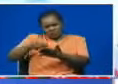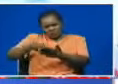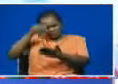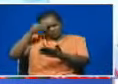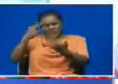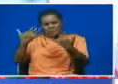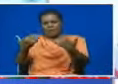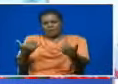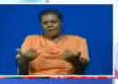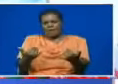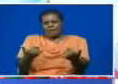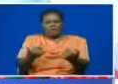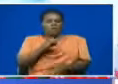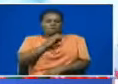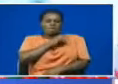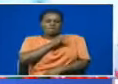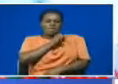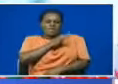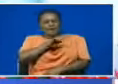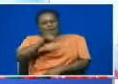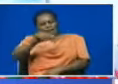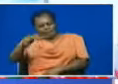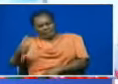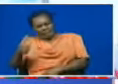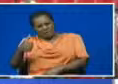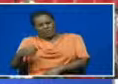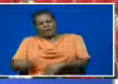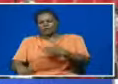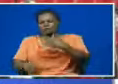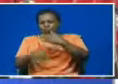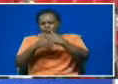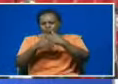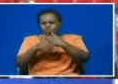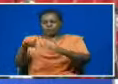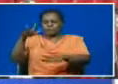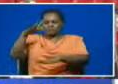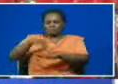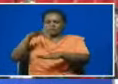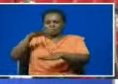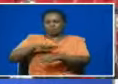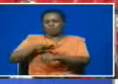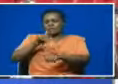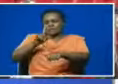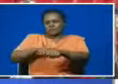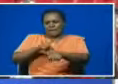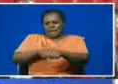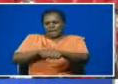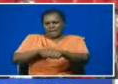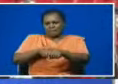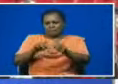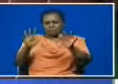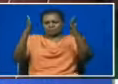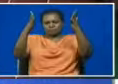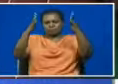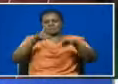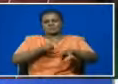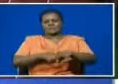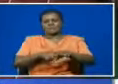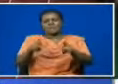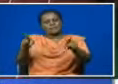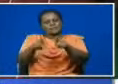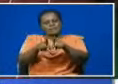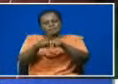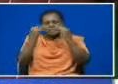is currently dogged by fears of another spike in COVID-19 infections during the upcoming festive season and